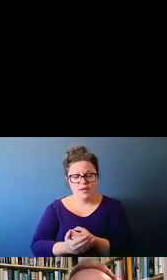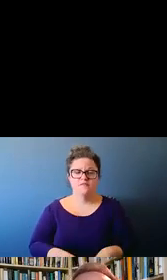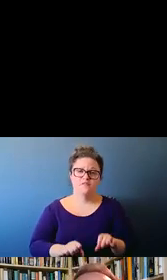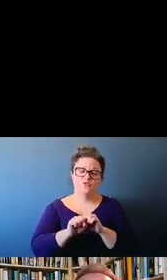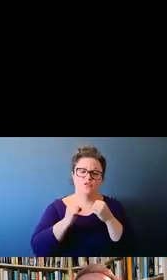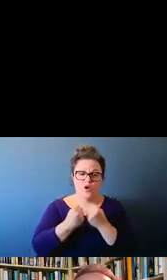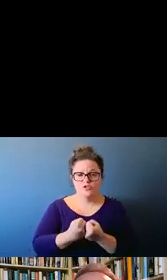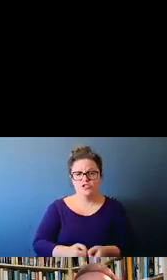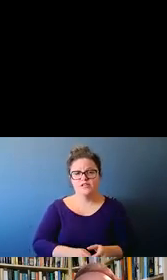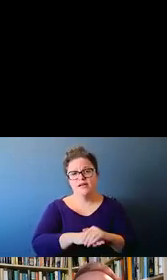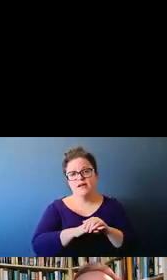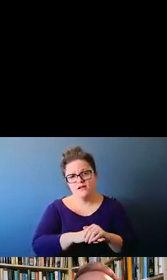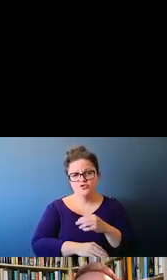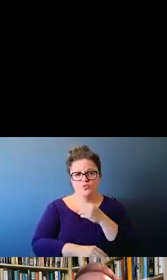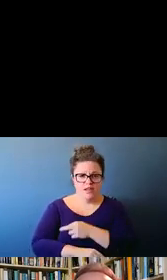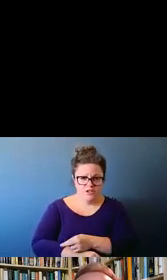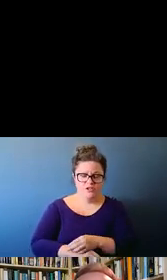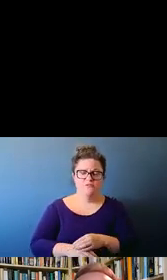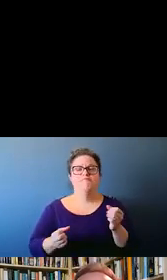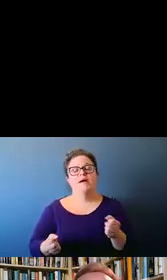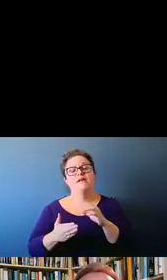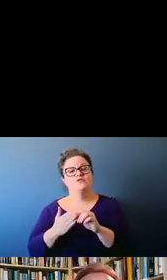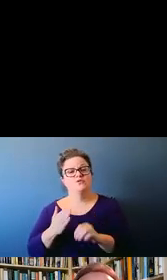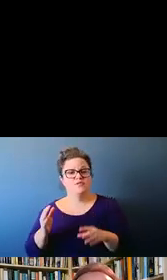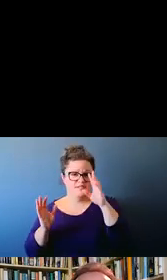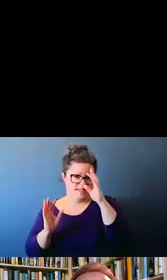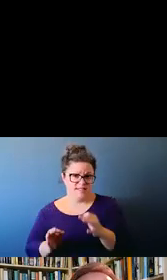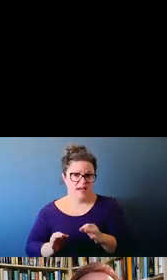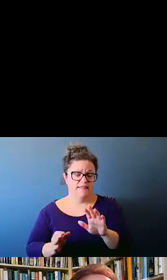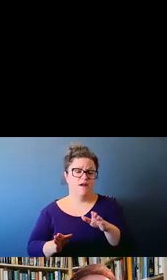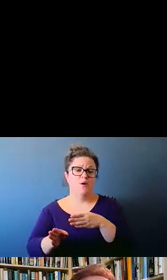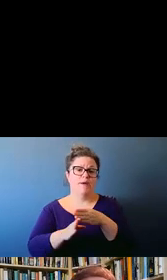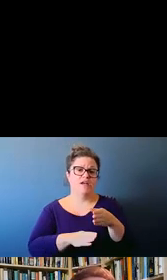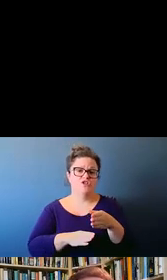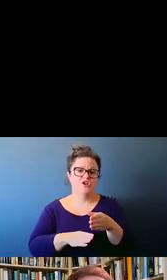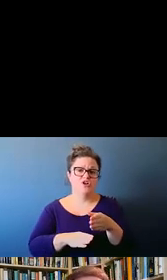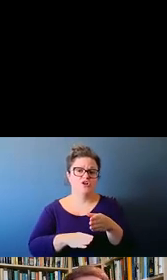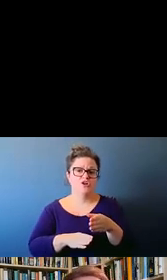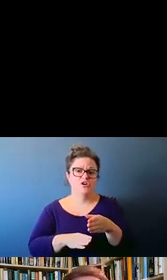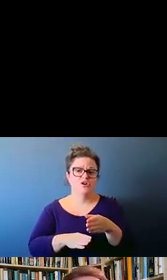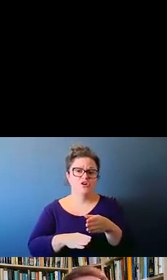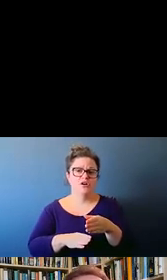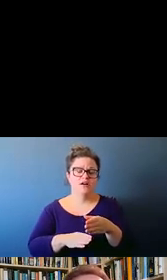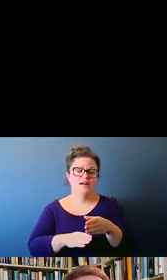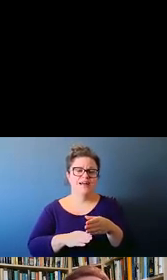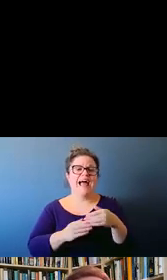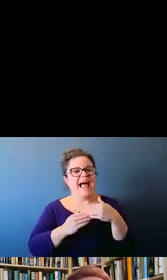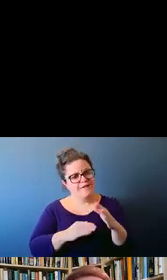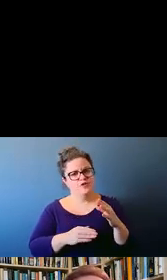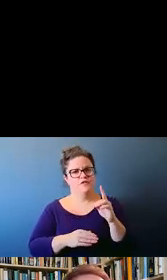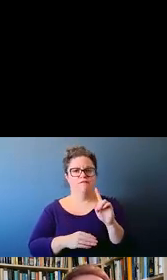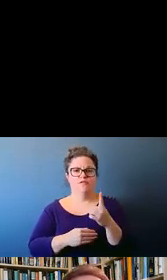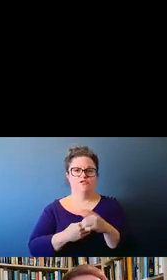religion. Many students decide what to do a major in really only after they've had a first year of kind